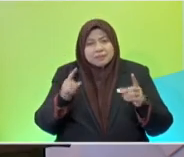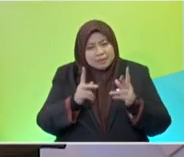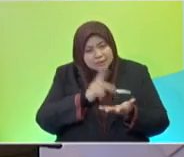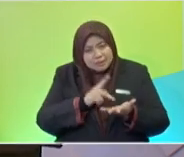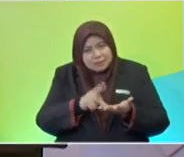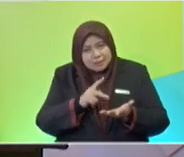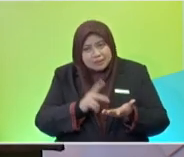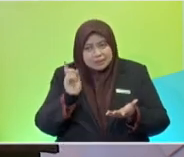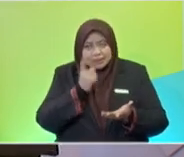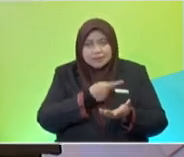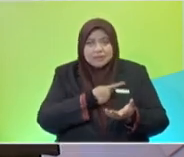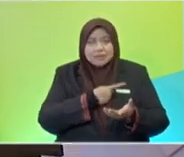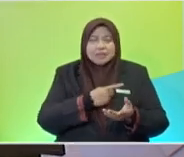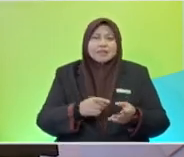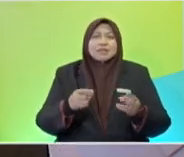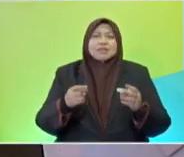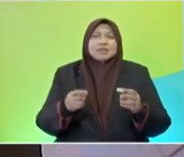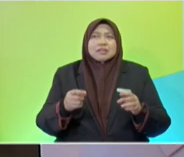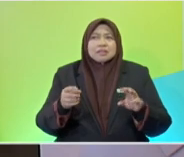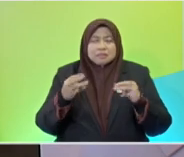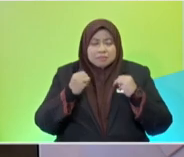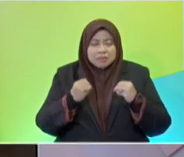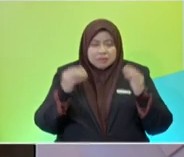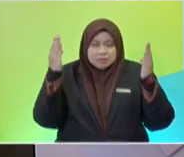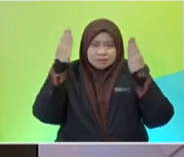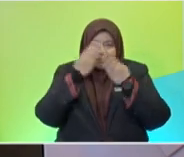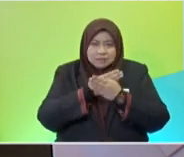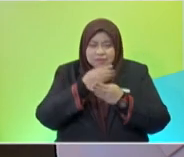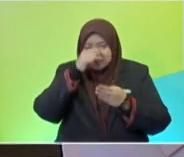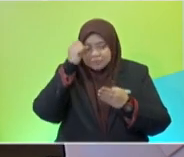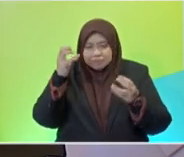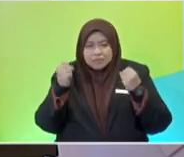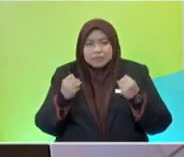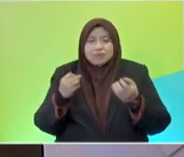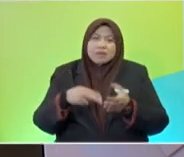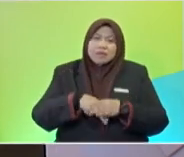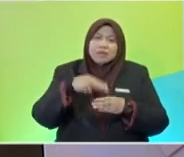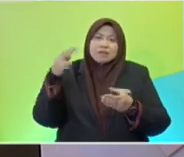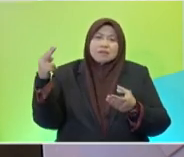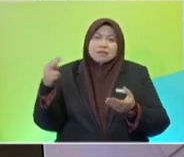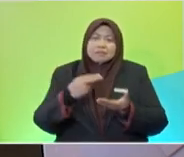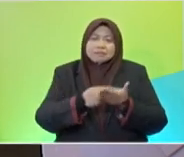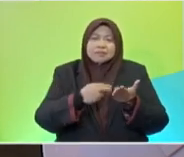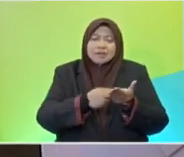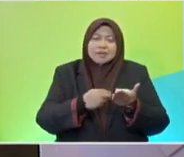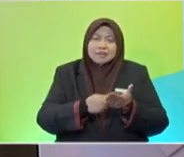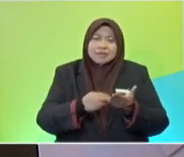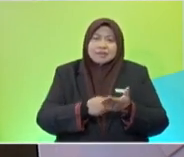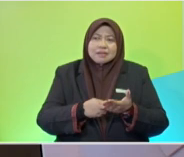to appreciate life. For example, when we want to see stars at night, we need it to be dark so that we can appreciate